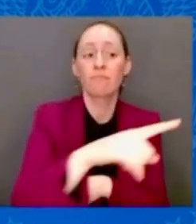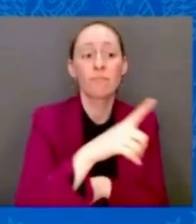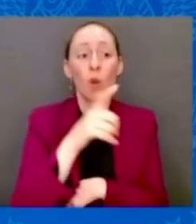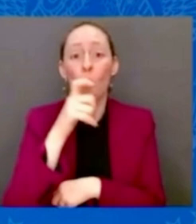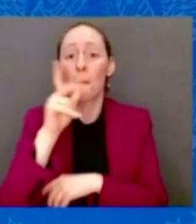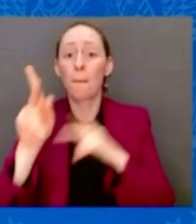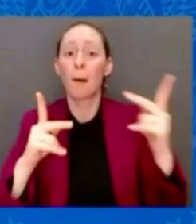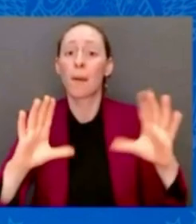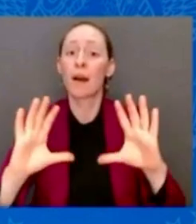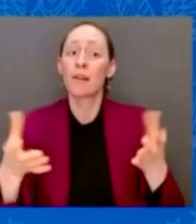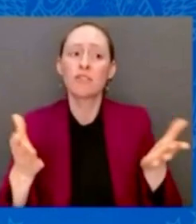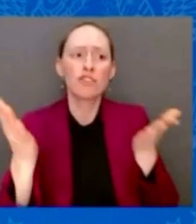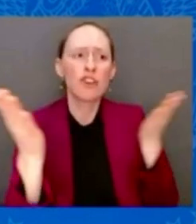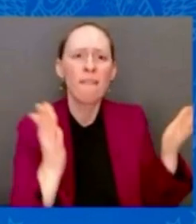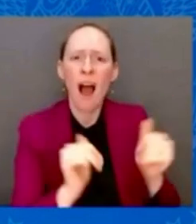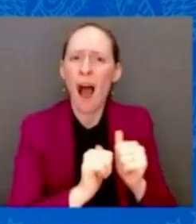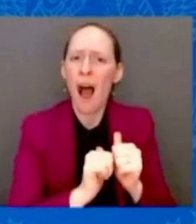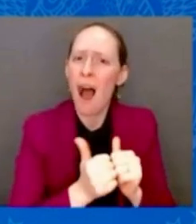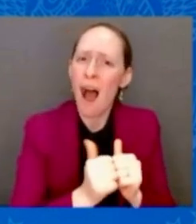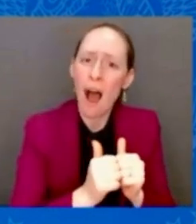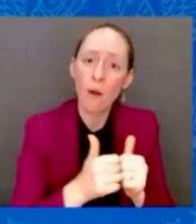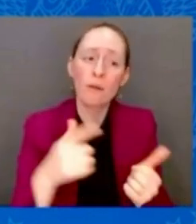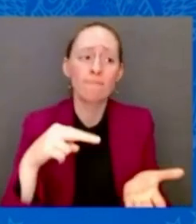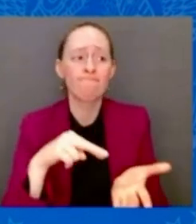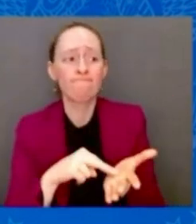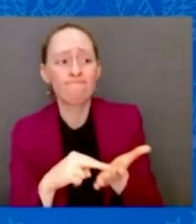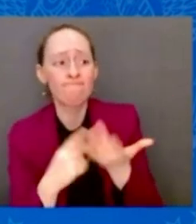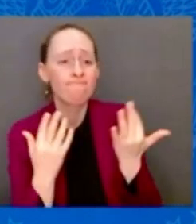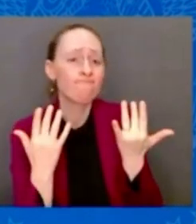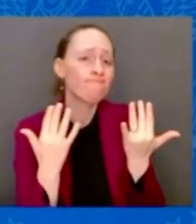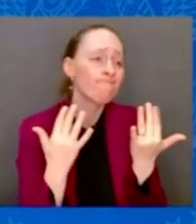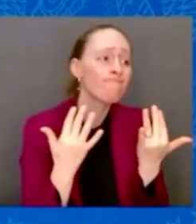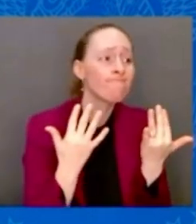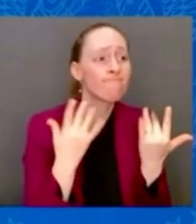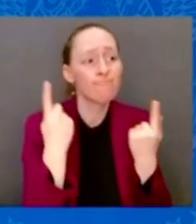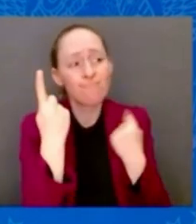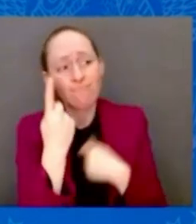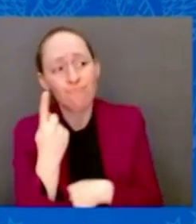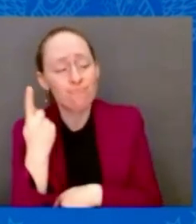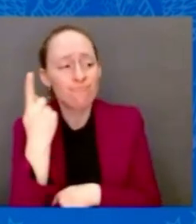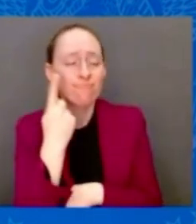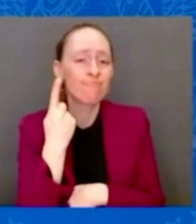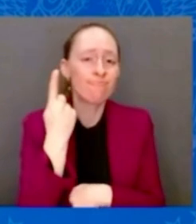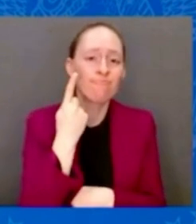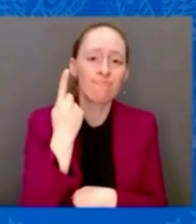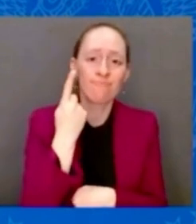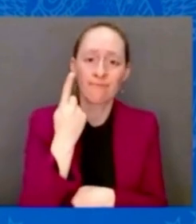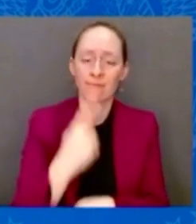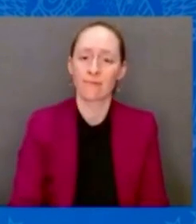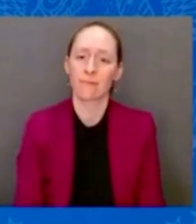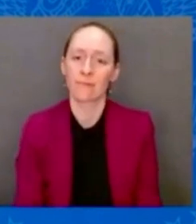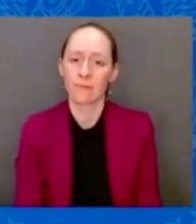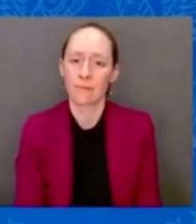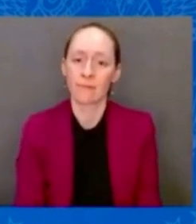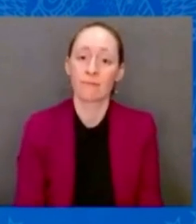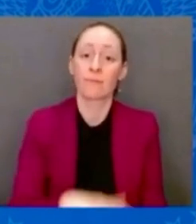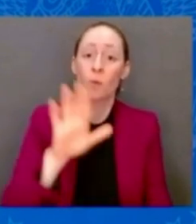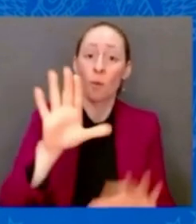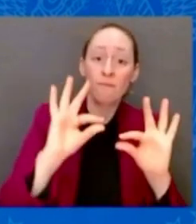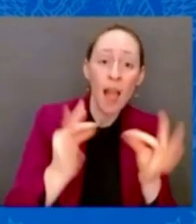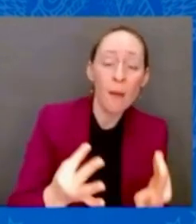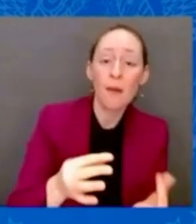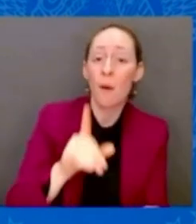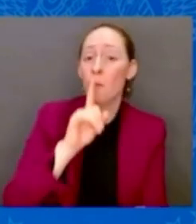your mothers, your fathers, your brothers, your sisters, your husbands, your wives, and your children. We owe them big for supporting you.